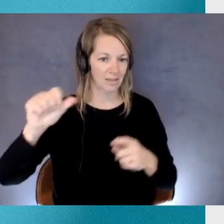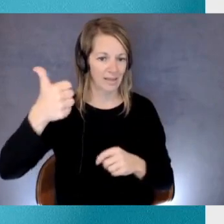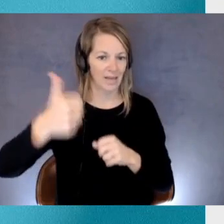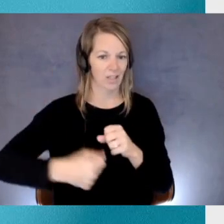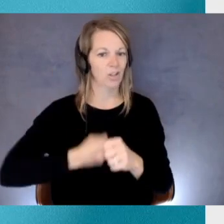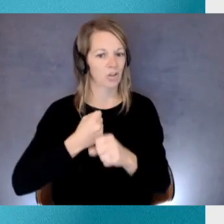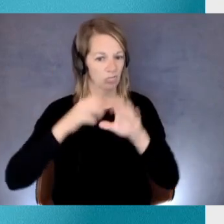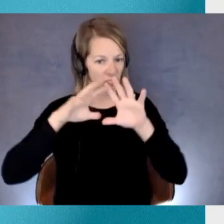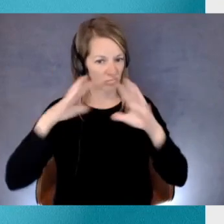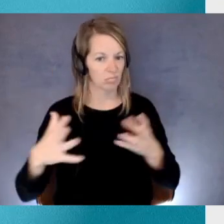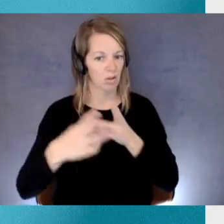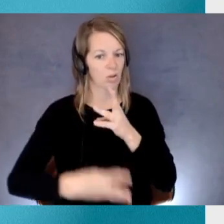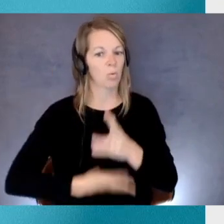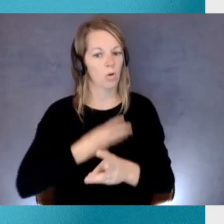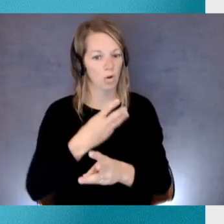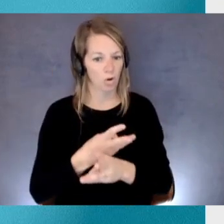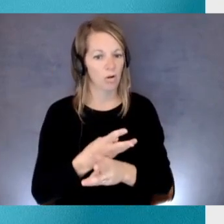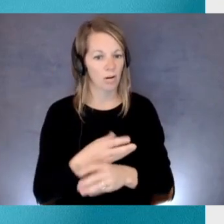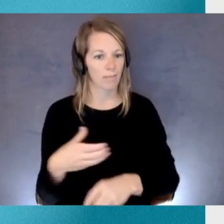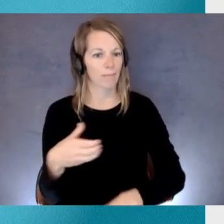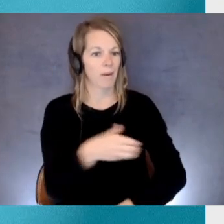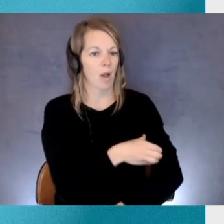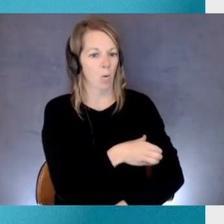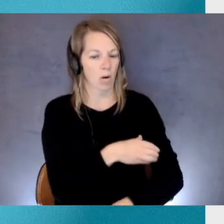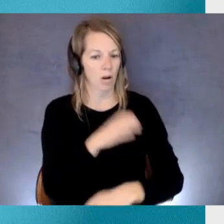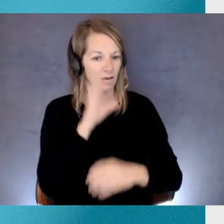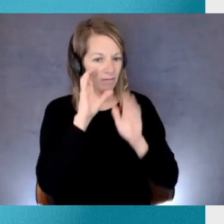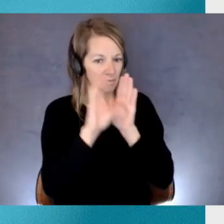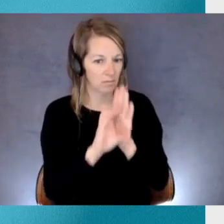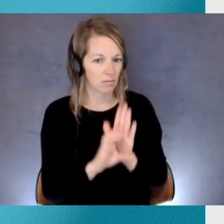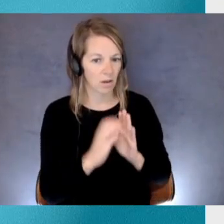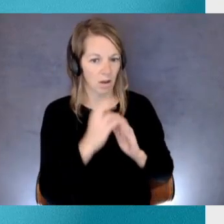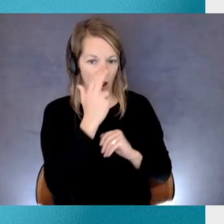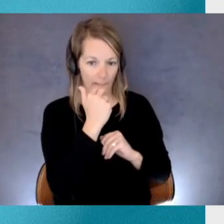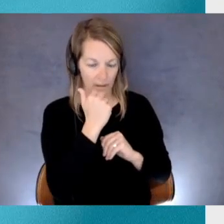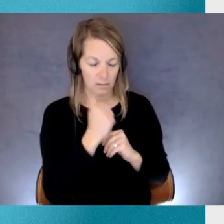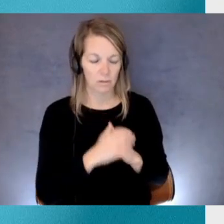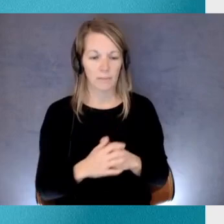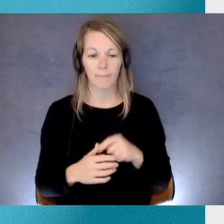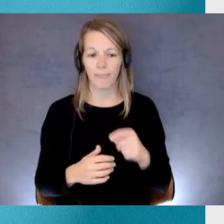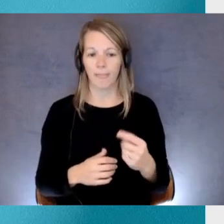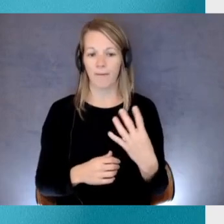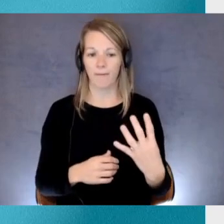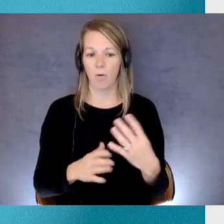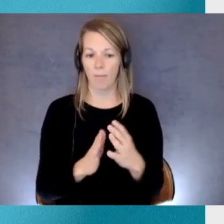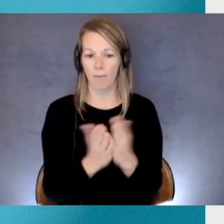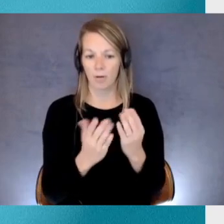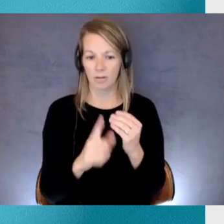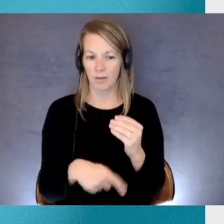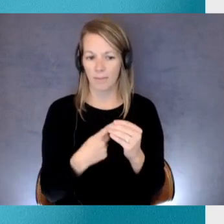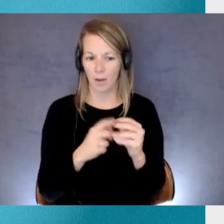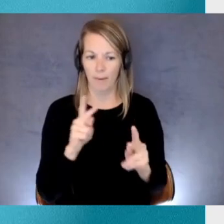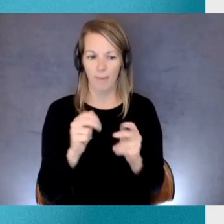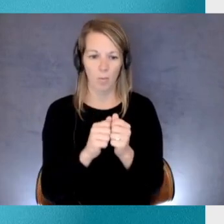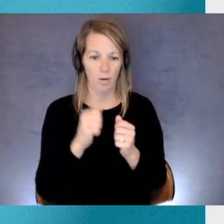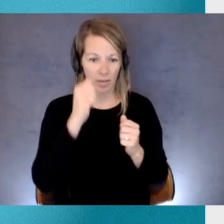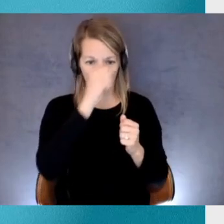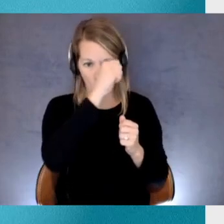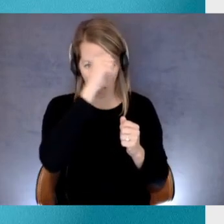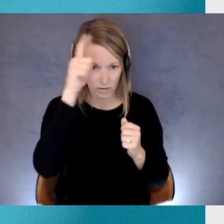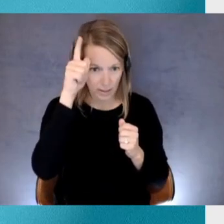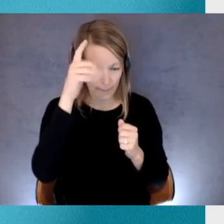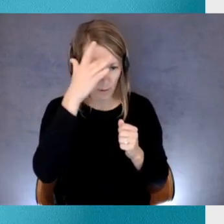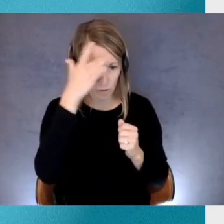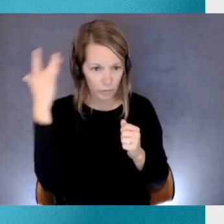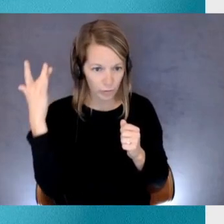worldwide phenomenon of realizing the power of comics in this arena. But moving along, these are 4 books about people living with Alzheimer's by their